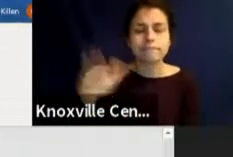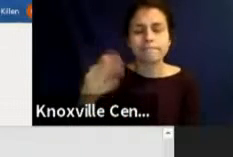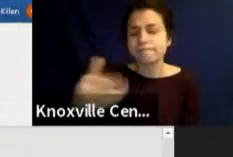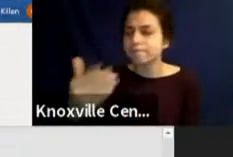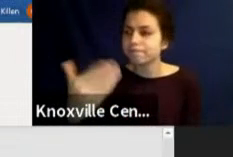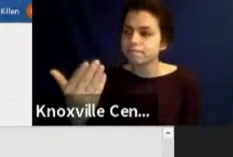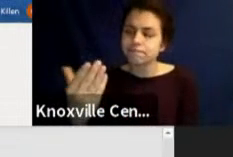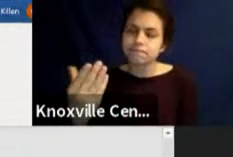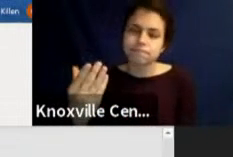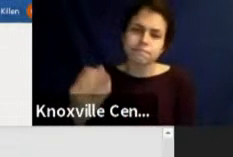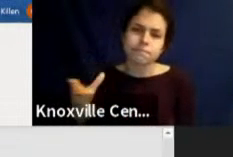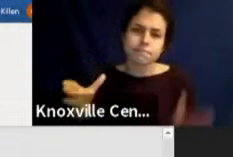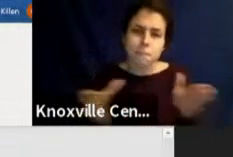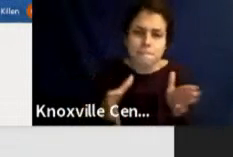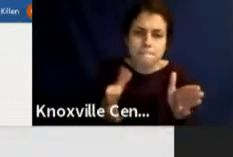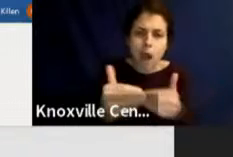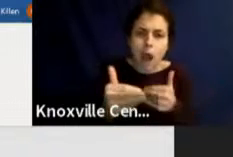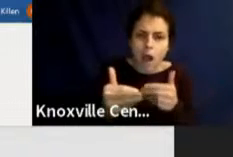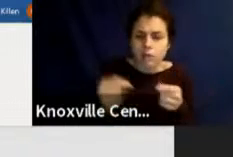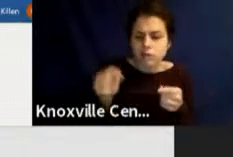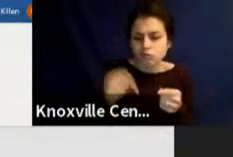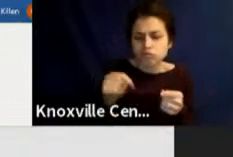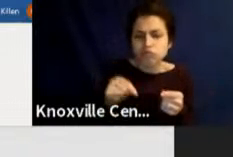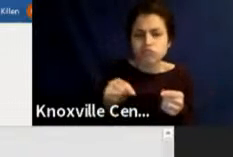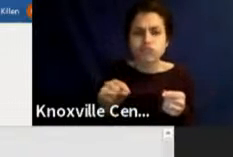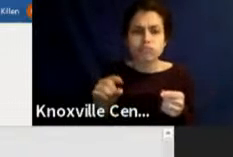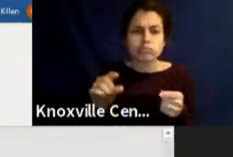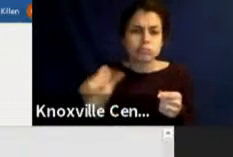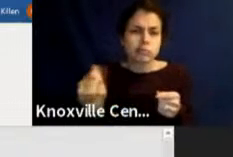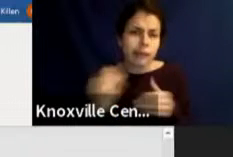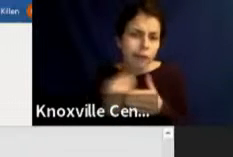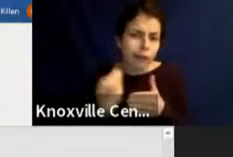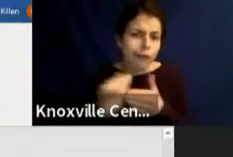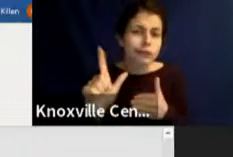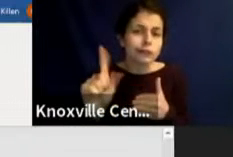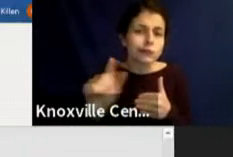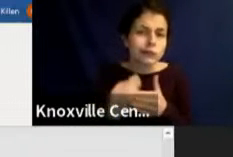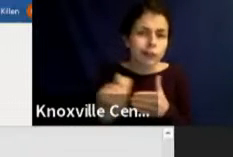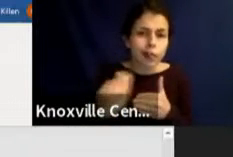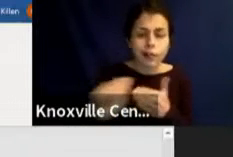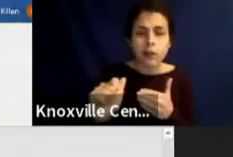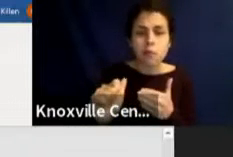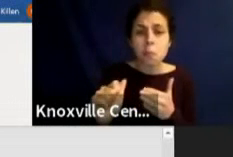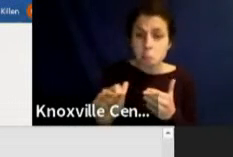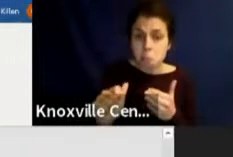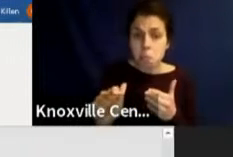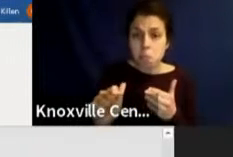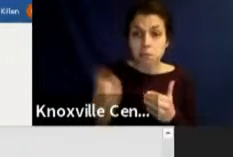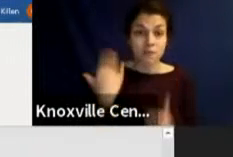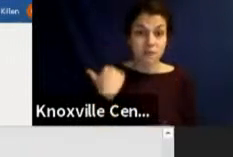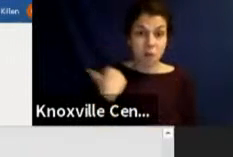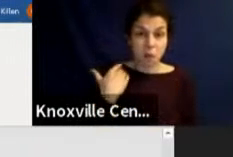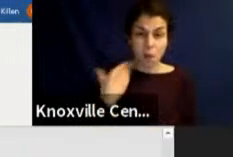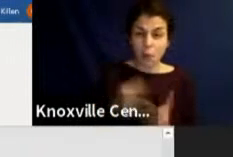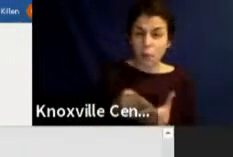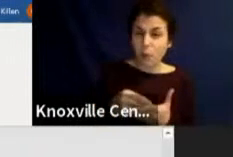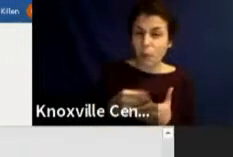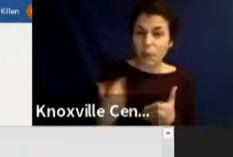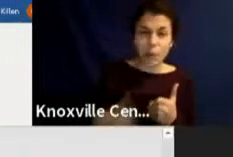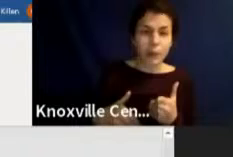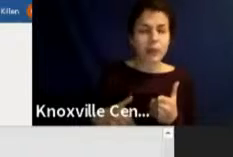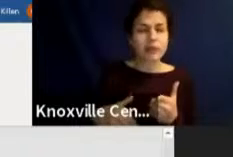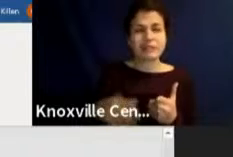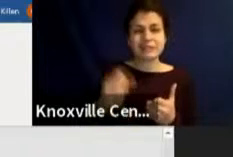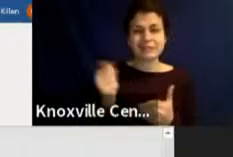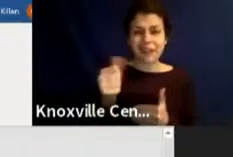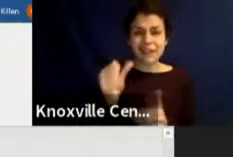a small box of those for $10 or $20 or something. Early on, they were very expensive. They were $10 each,